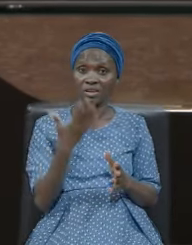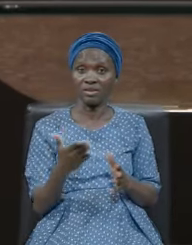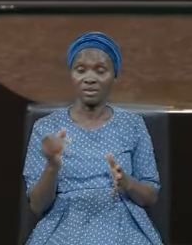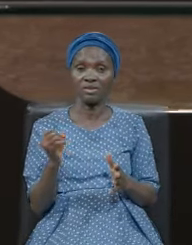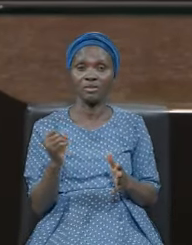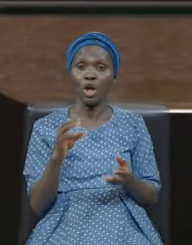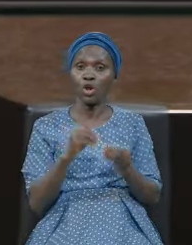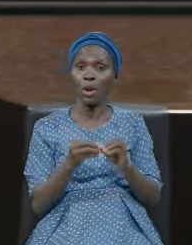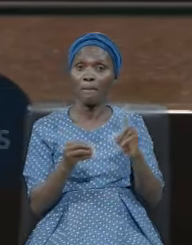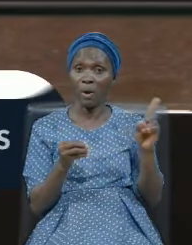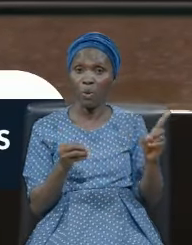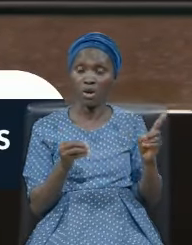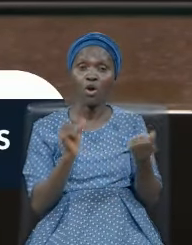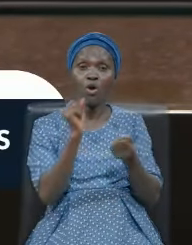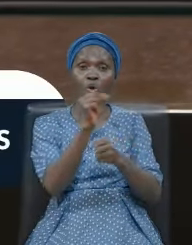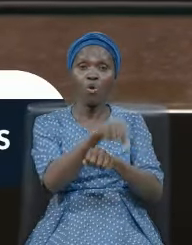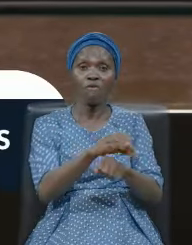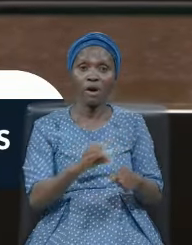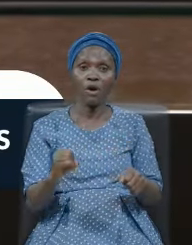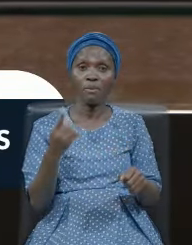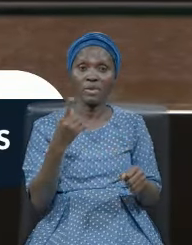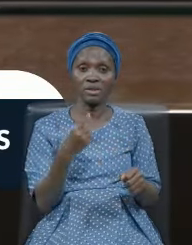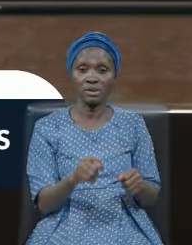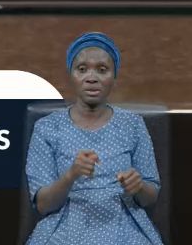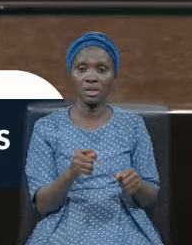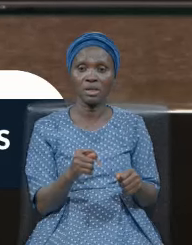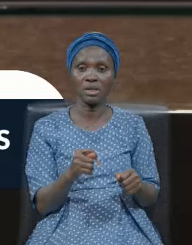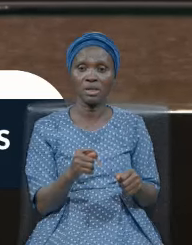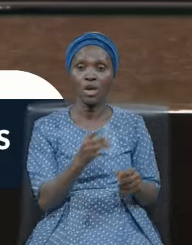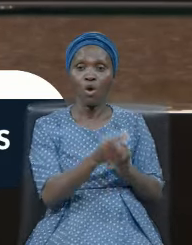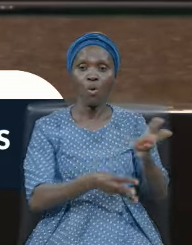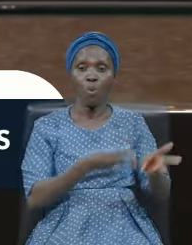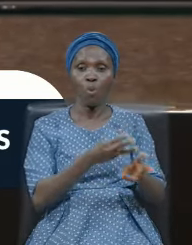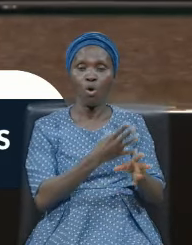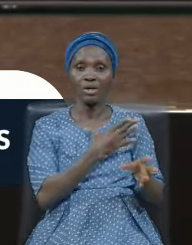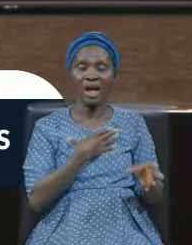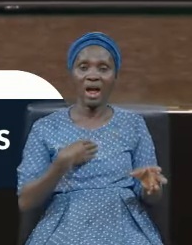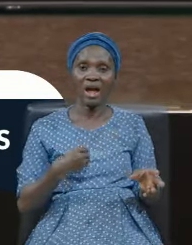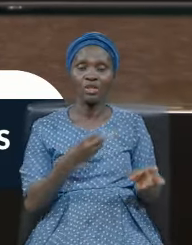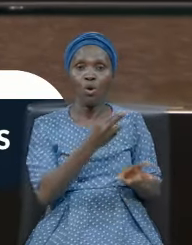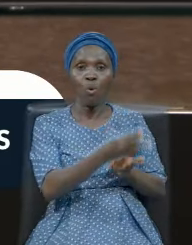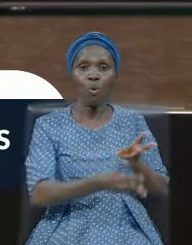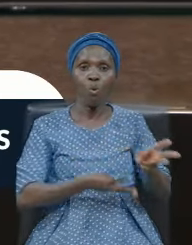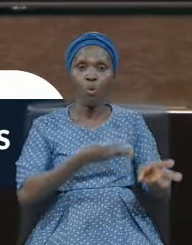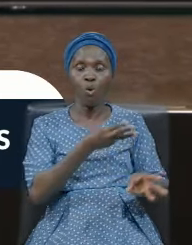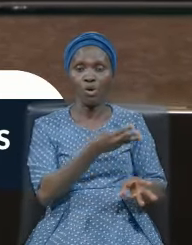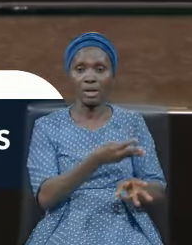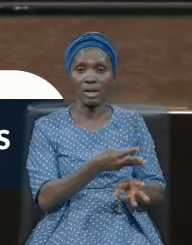overcoming the world and worldliness by grace through faith. Number two,